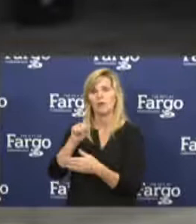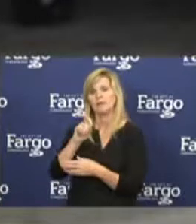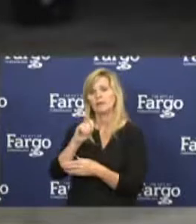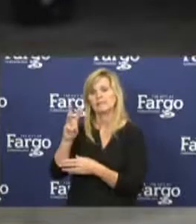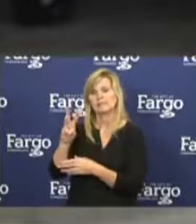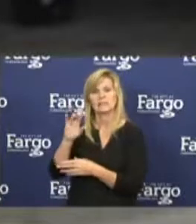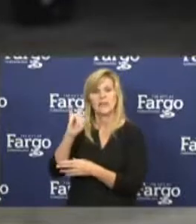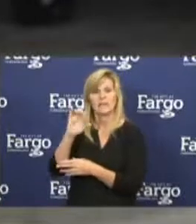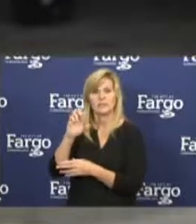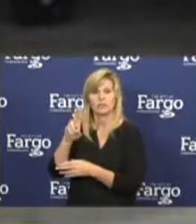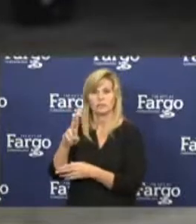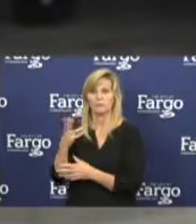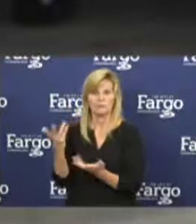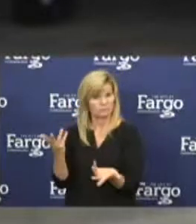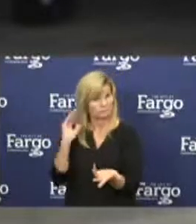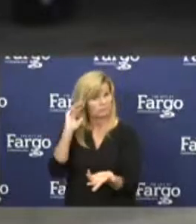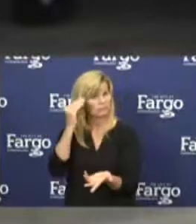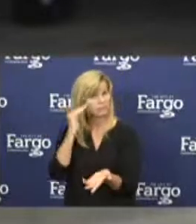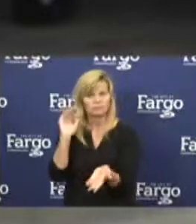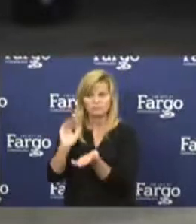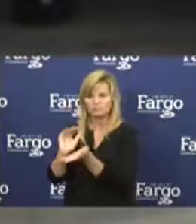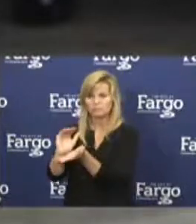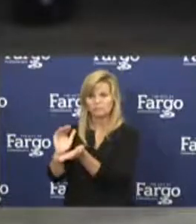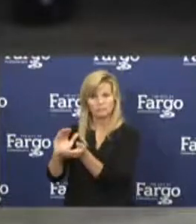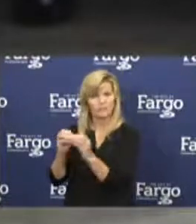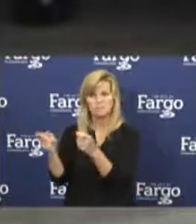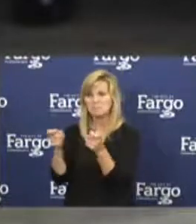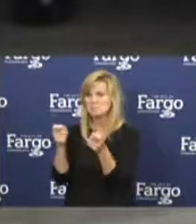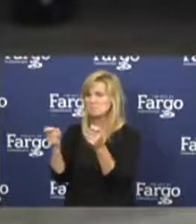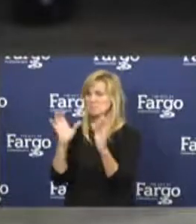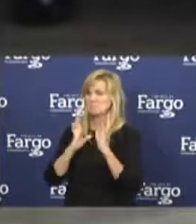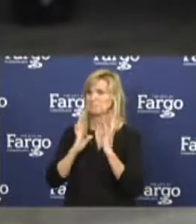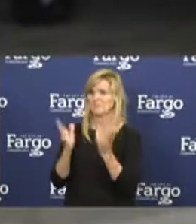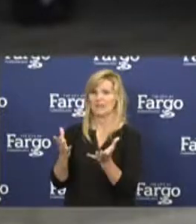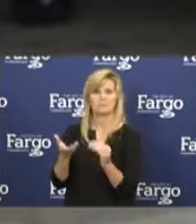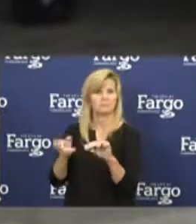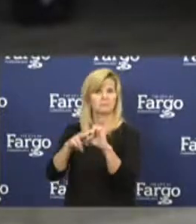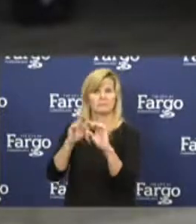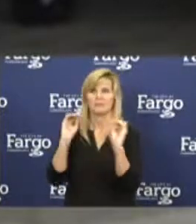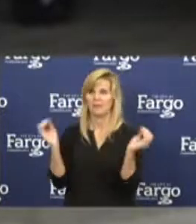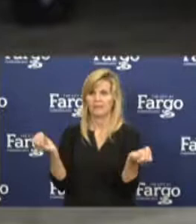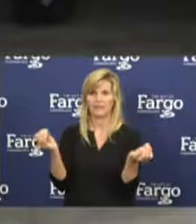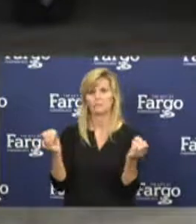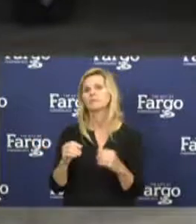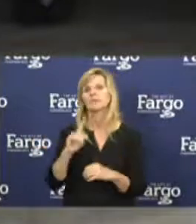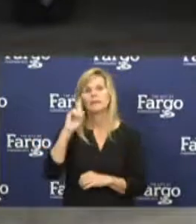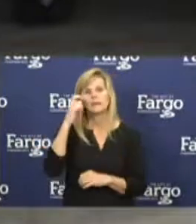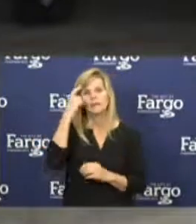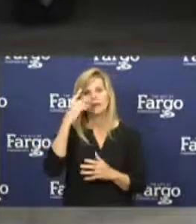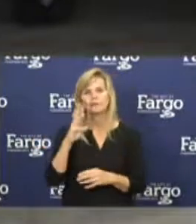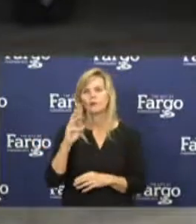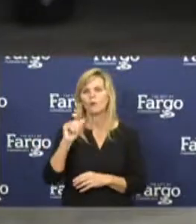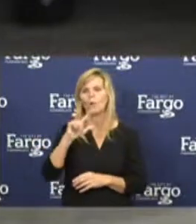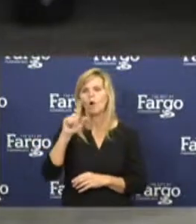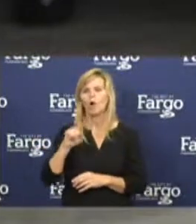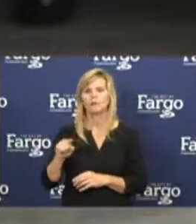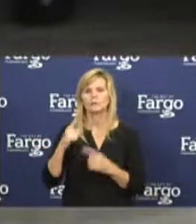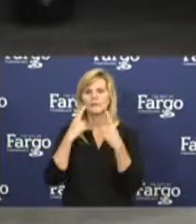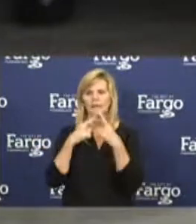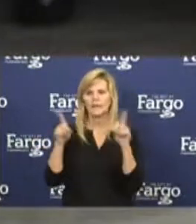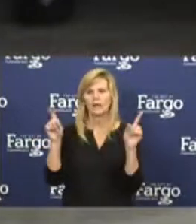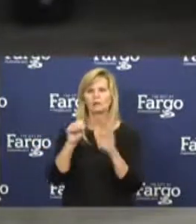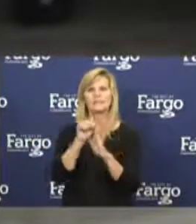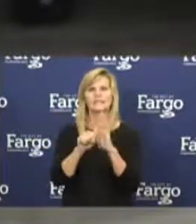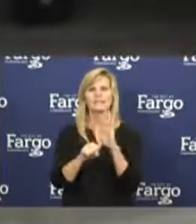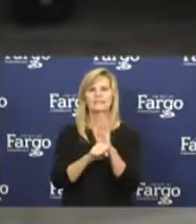in ICU, so it seems to be a pretty manageable rate. They're not seeing the uptick at all. Governor Walz announced the statewide